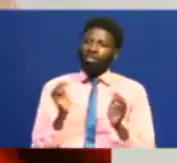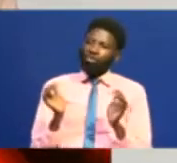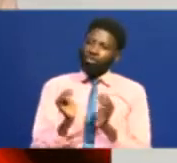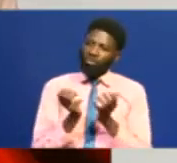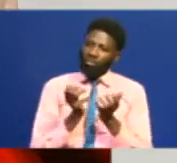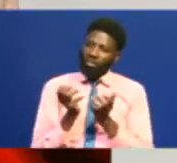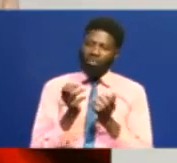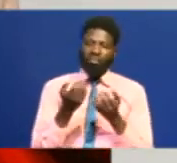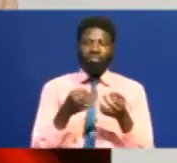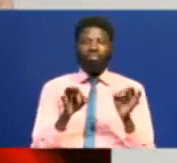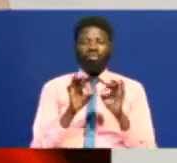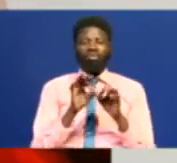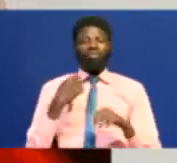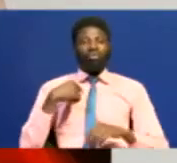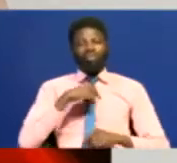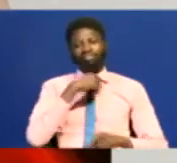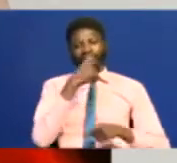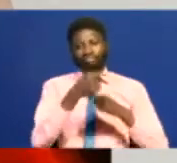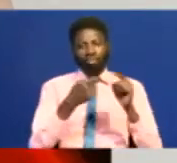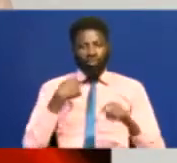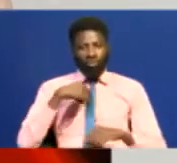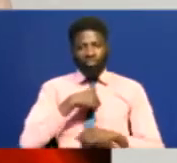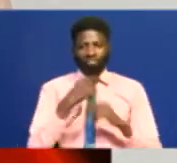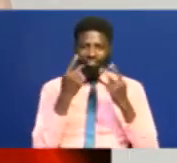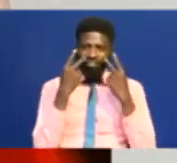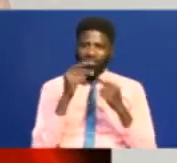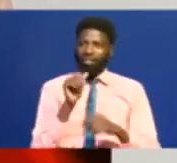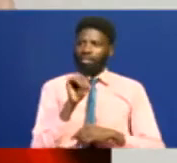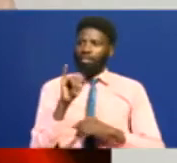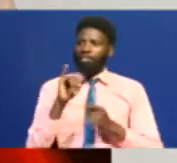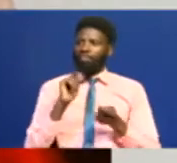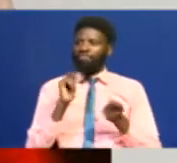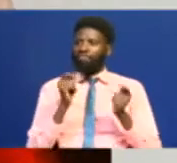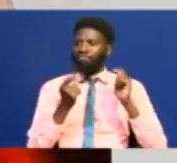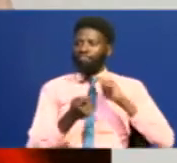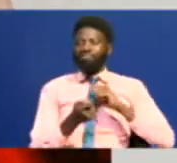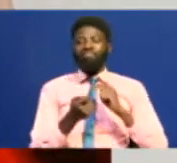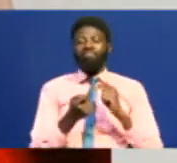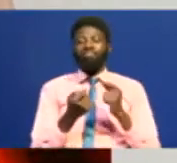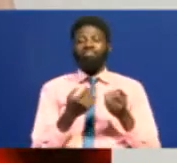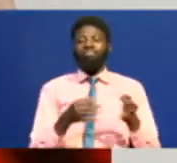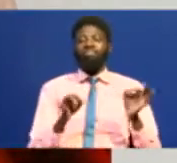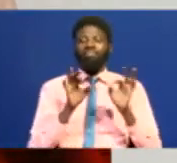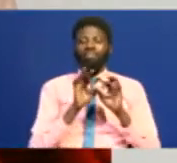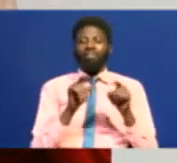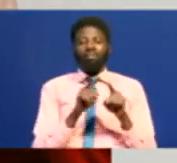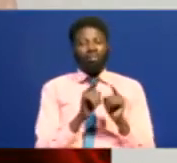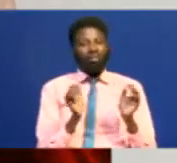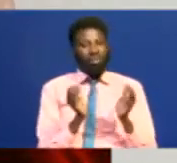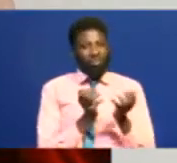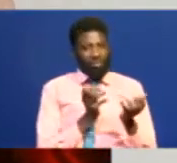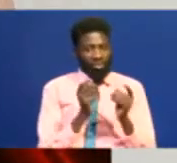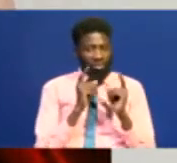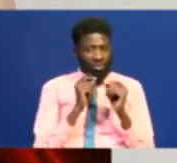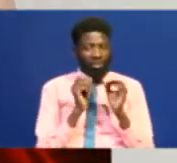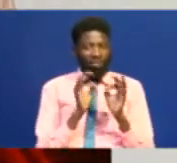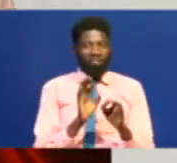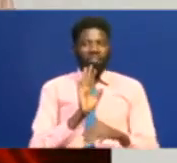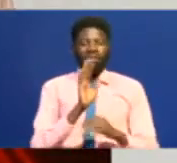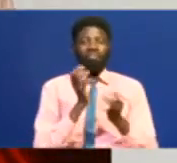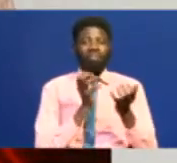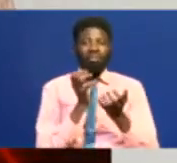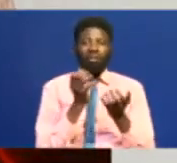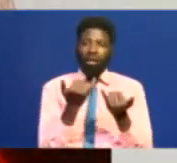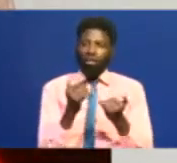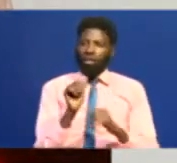for us to stay ahead. Mm-hmm. We have seen the AI revolution, yes. You know, and it's really important as a startup. They say that if your business is not powered by AI